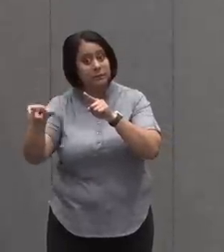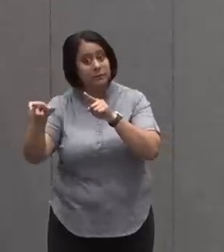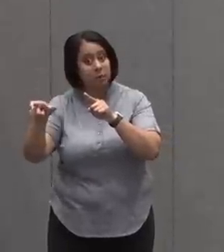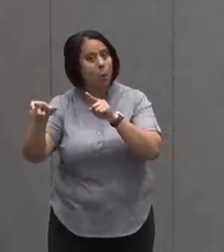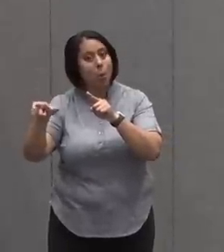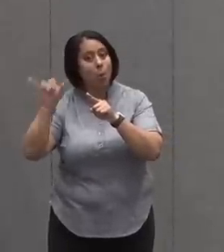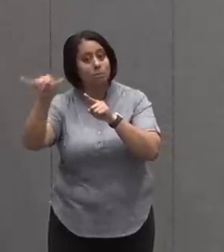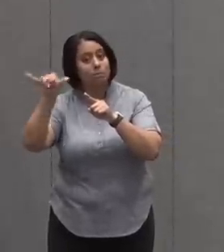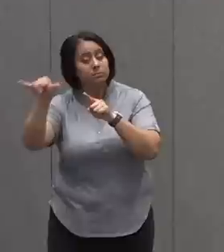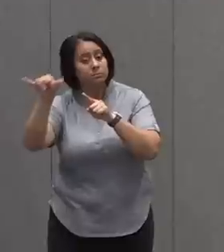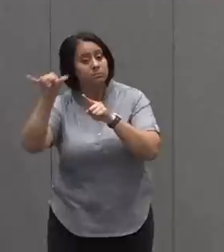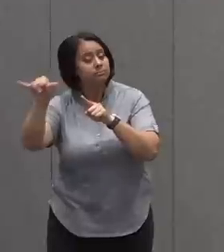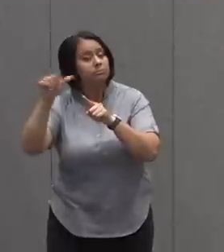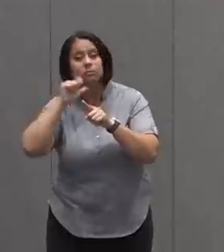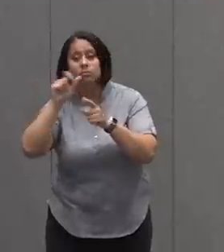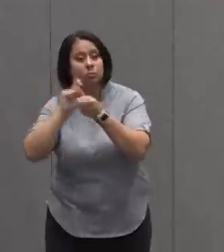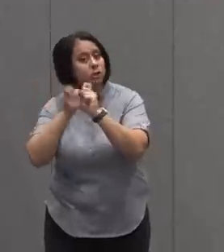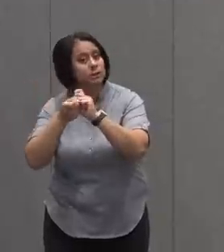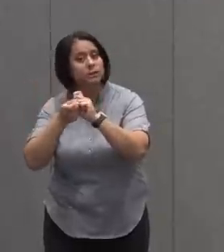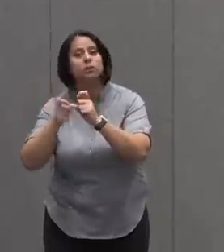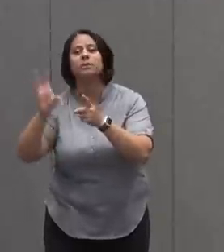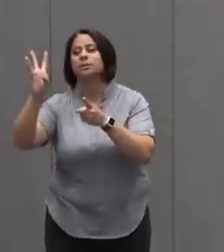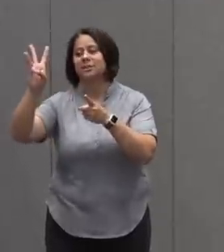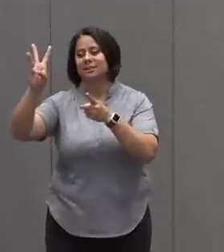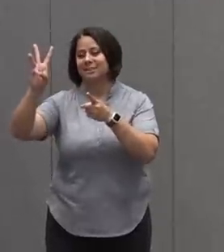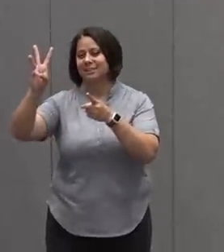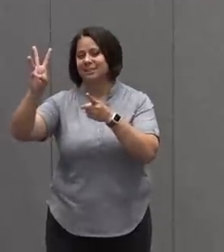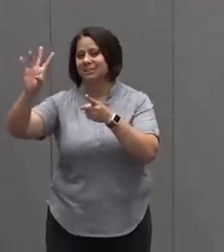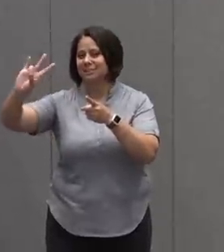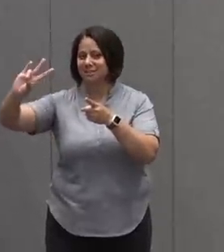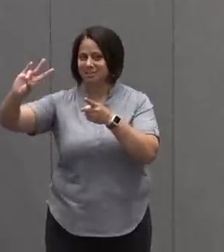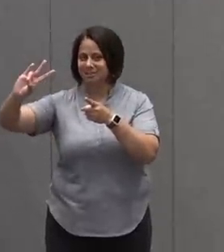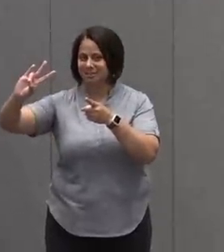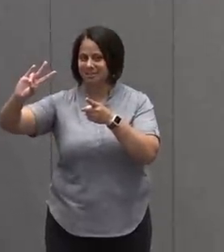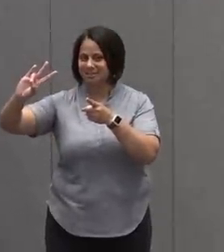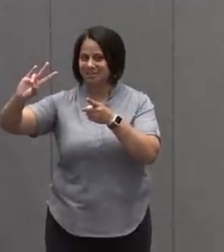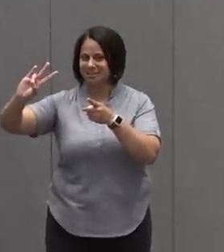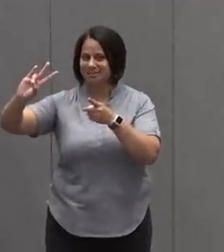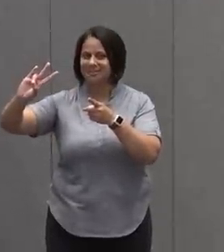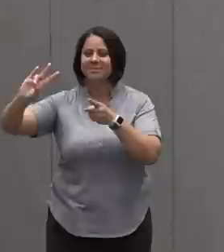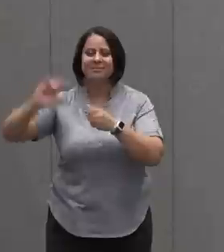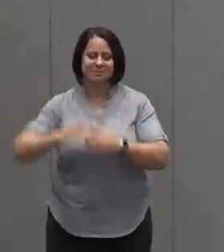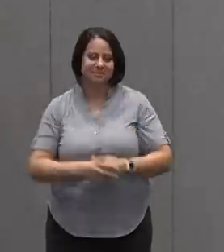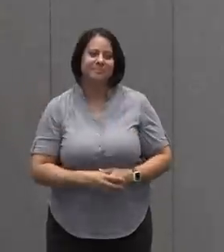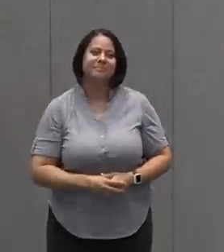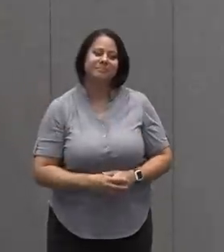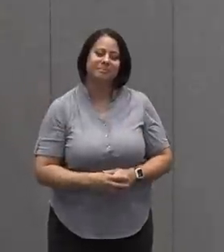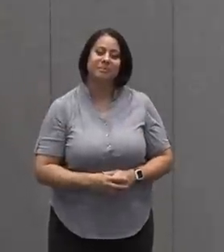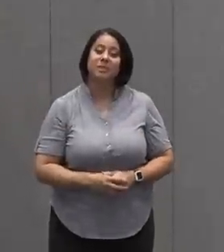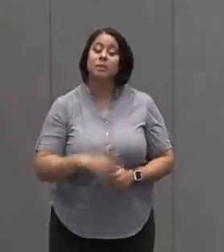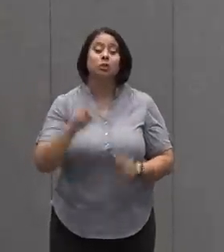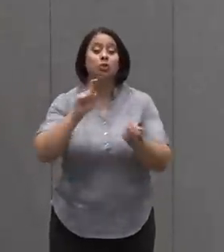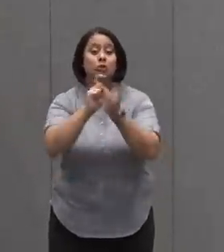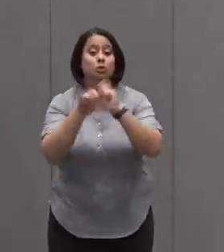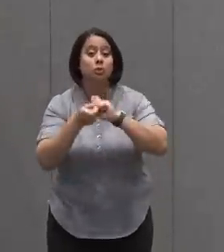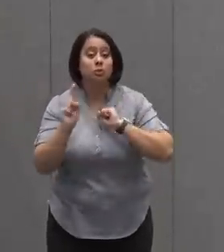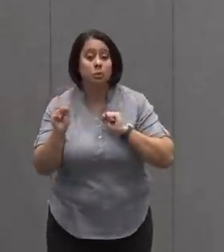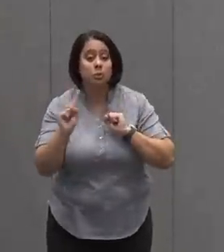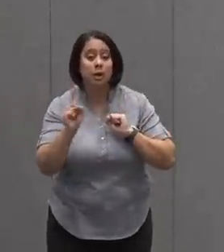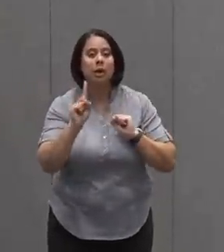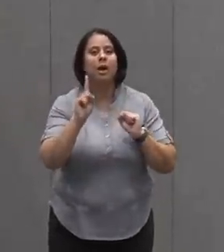no, no, don't change those tens. 67. Because all we were changing was